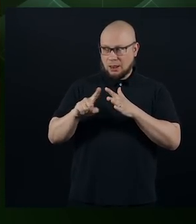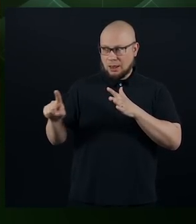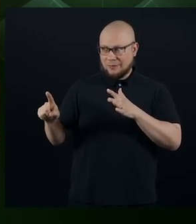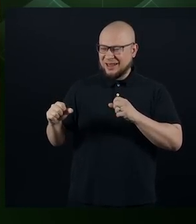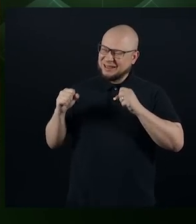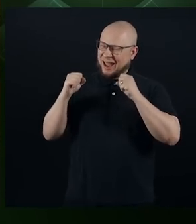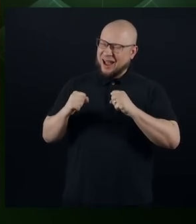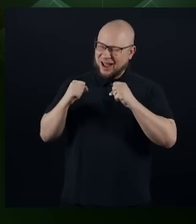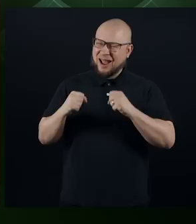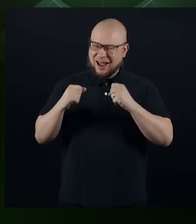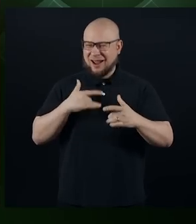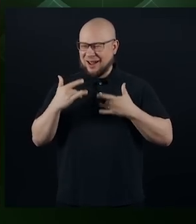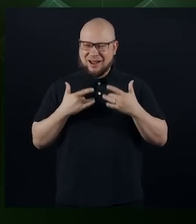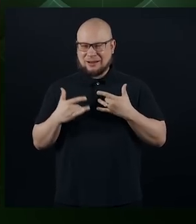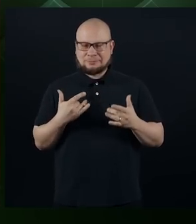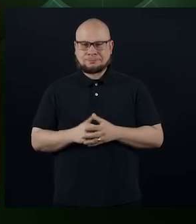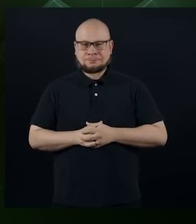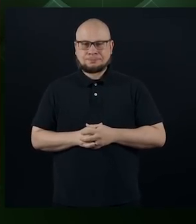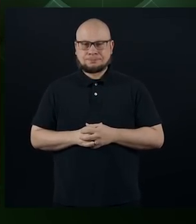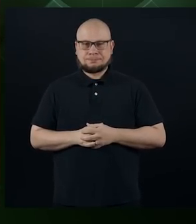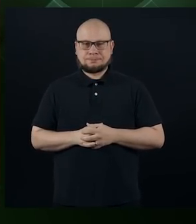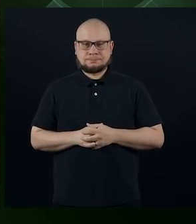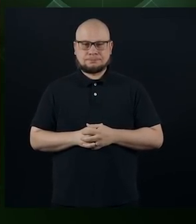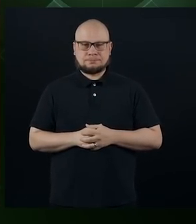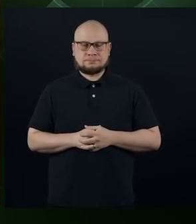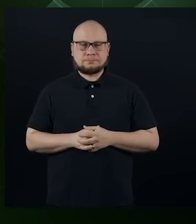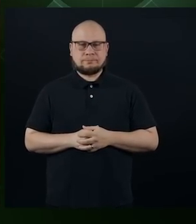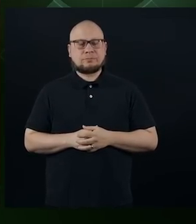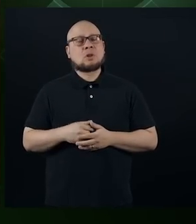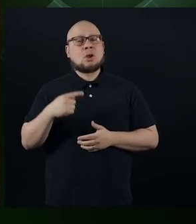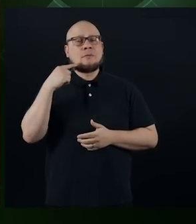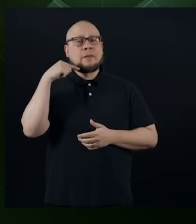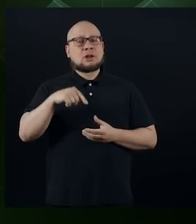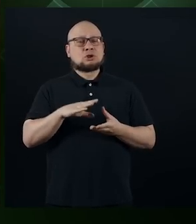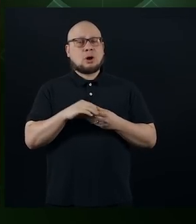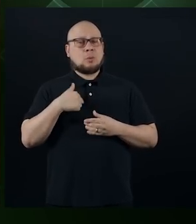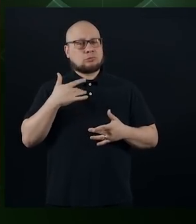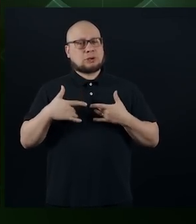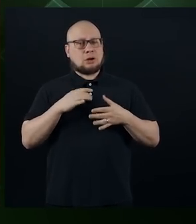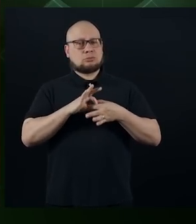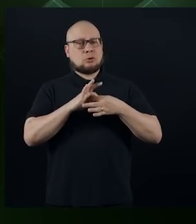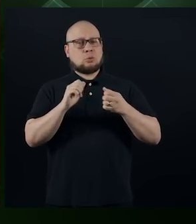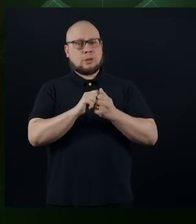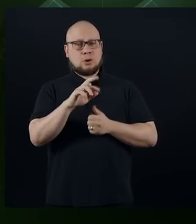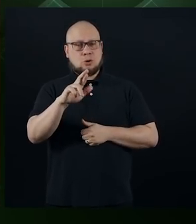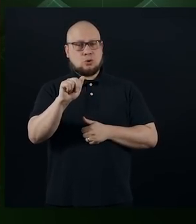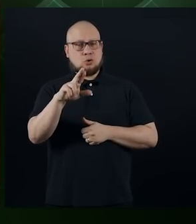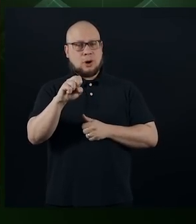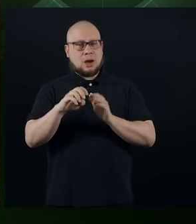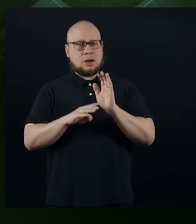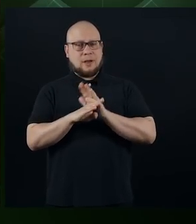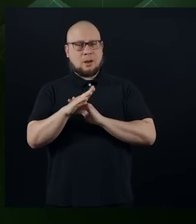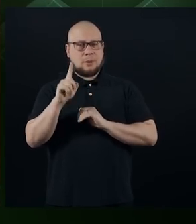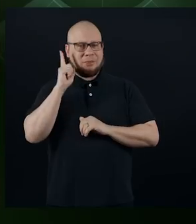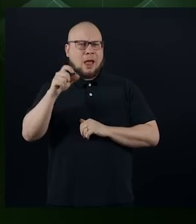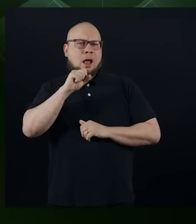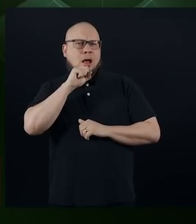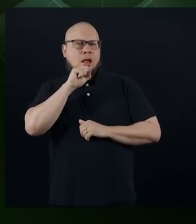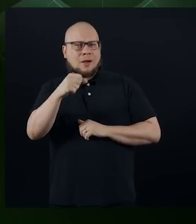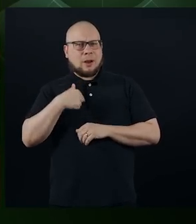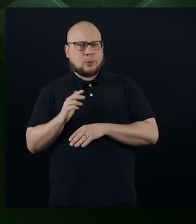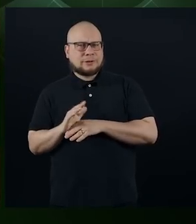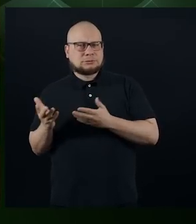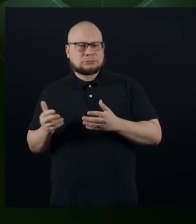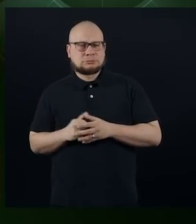something special here. This is going to be amazing. For this new Pirates of the Caribbean story, we were excited to work with Rare as they are genuine fans of this world and these characters. And